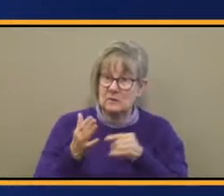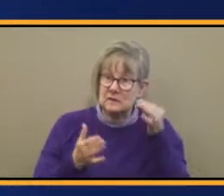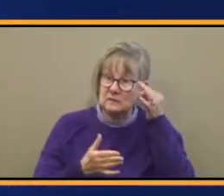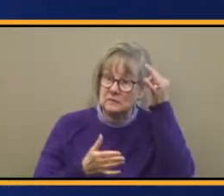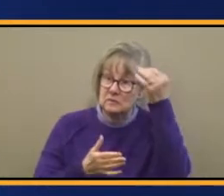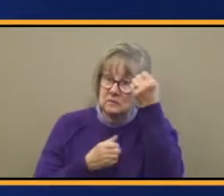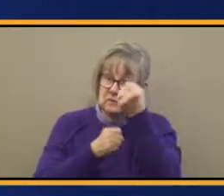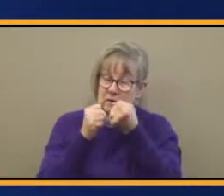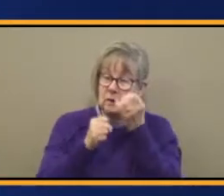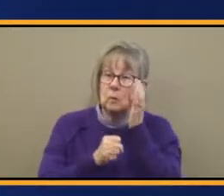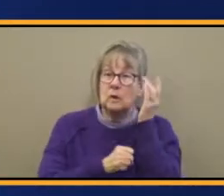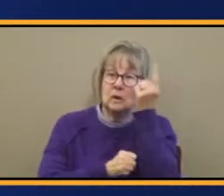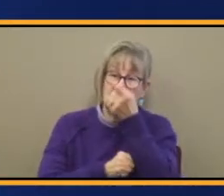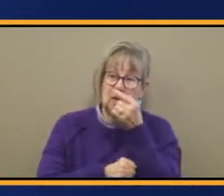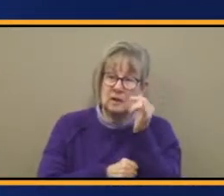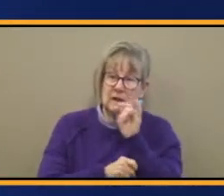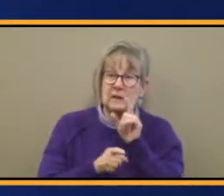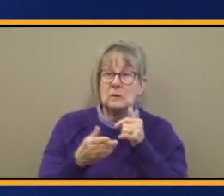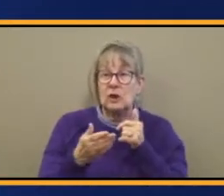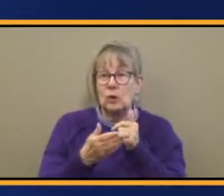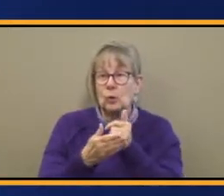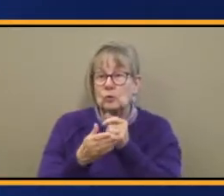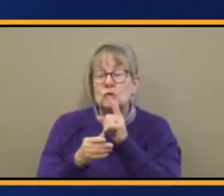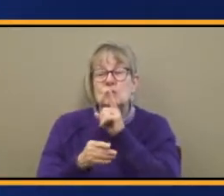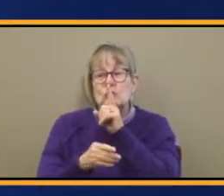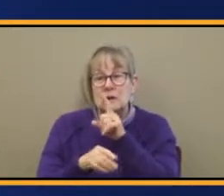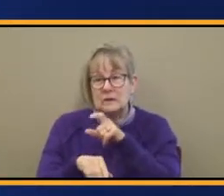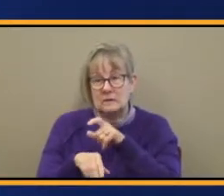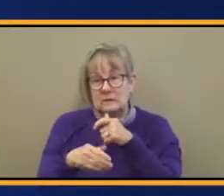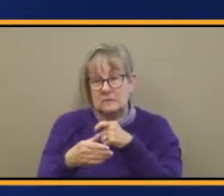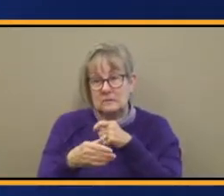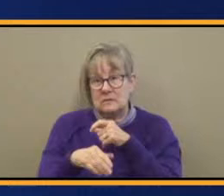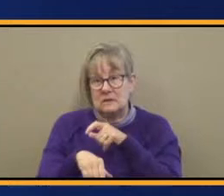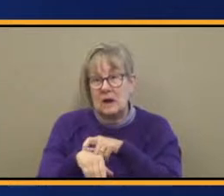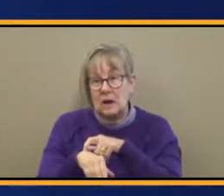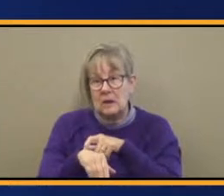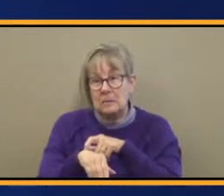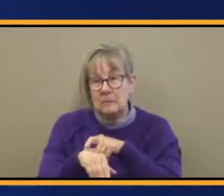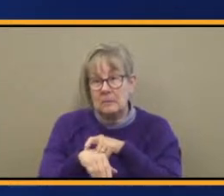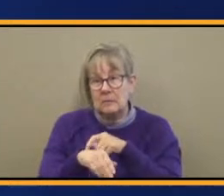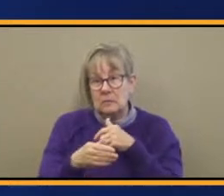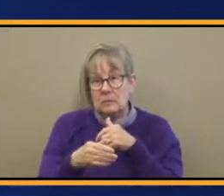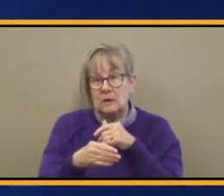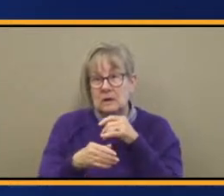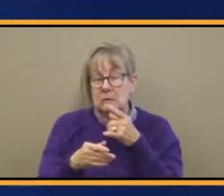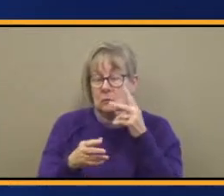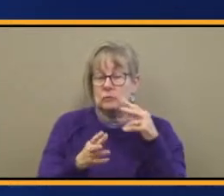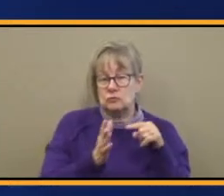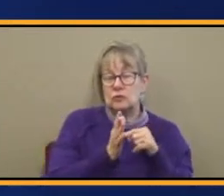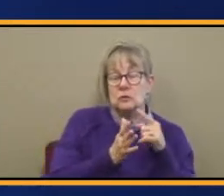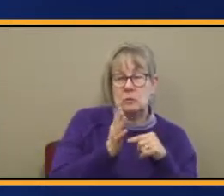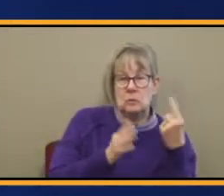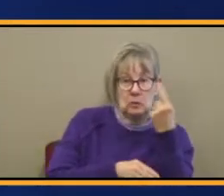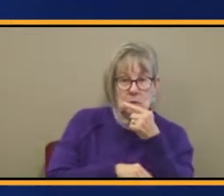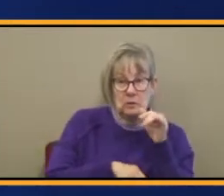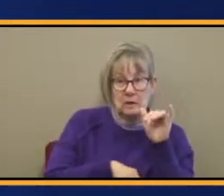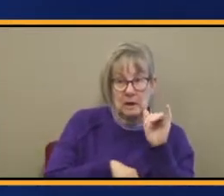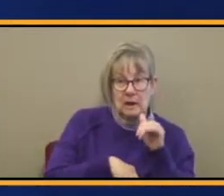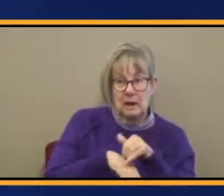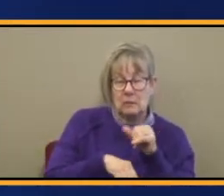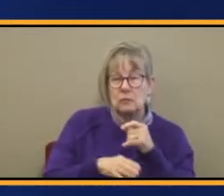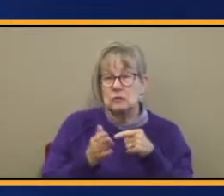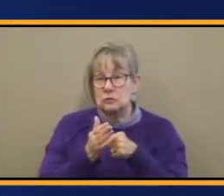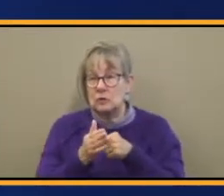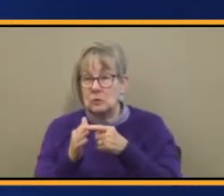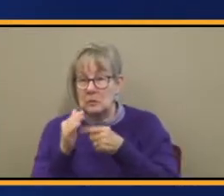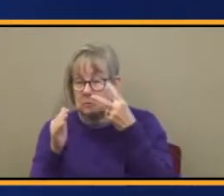like. Obviously, as we get closer to the time frame, we will show you what we're looking at. So in May, for example, when we come back, we'll show you what we're projecting, even though we won't be priced